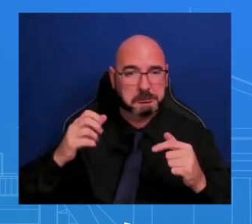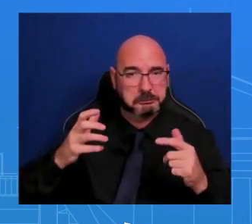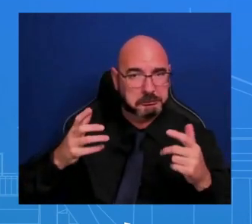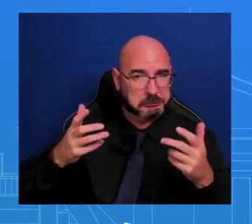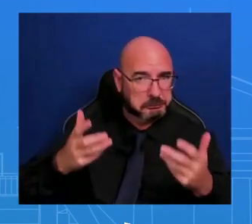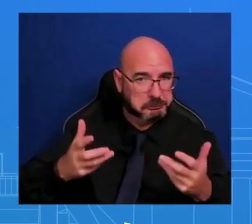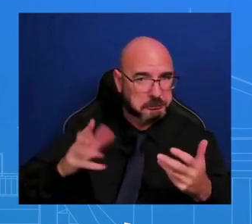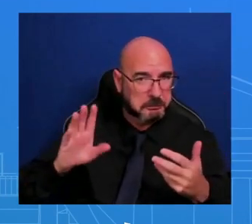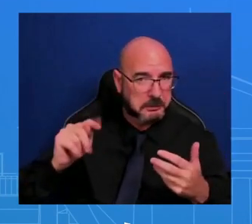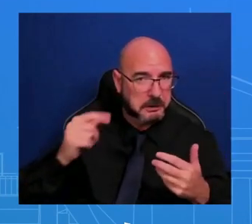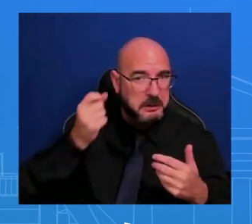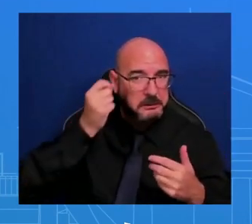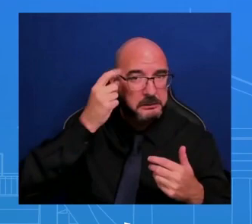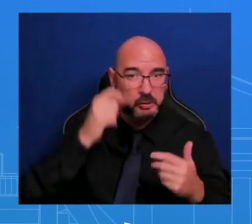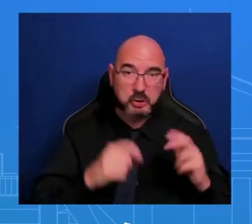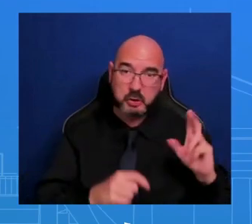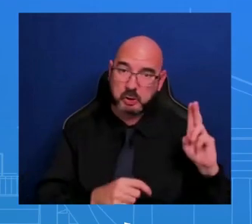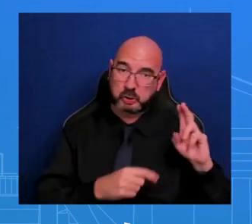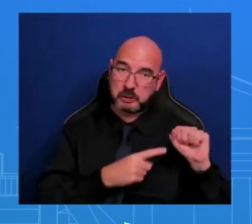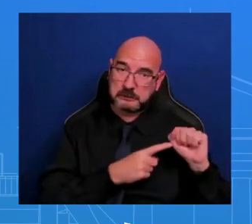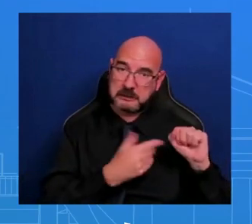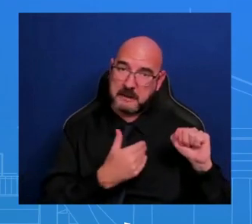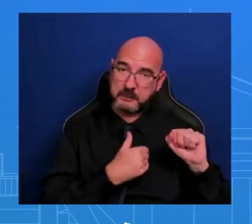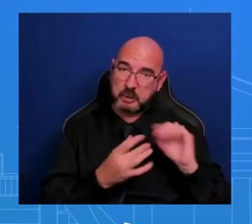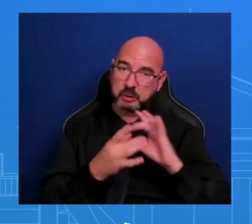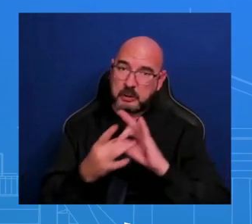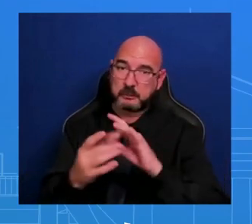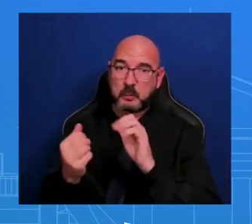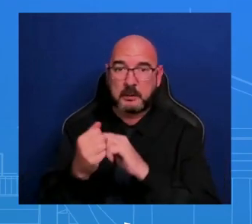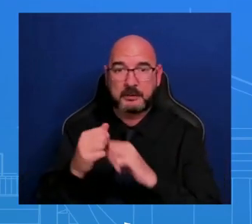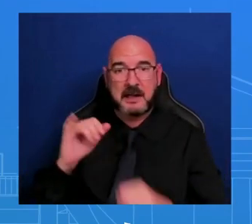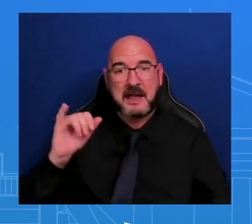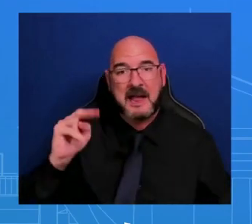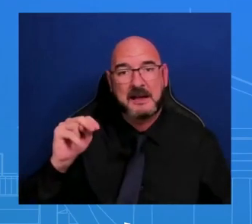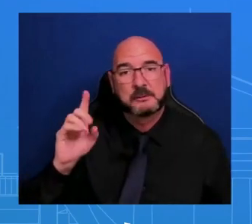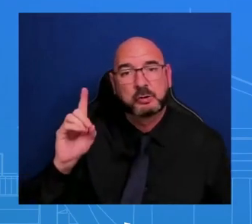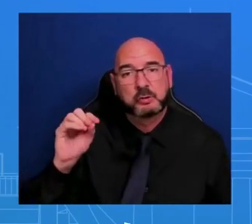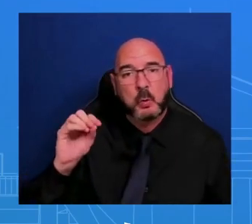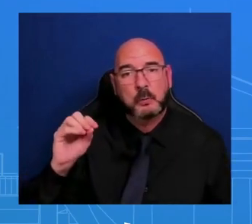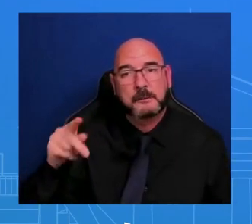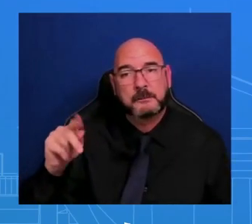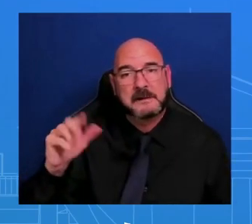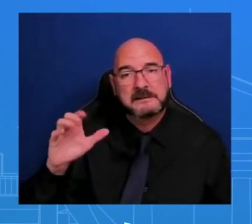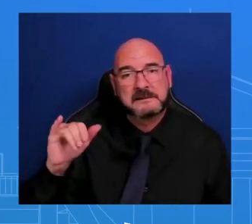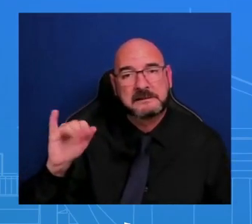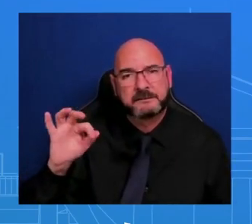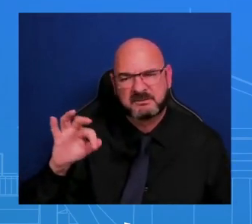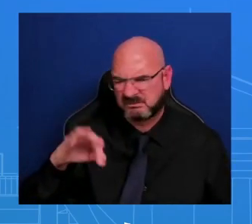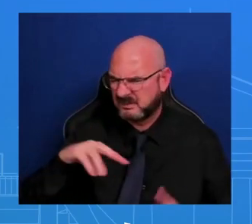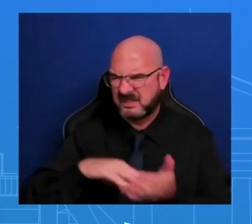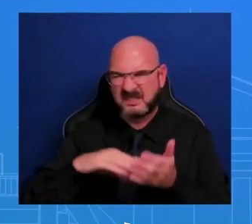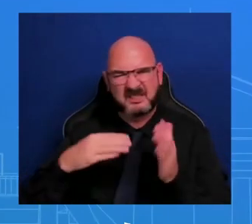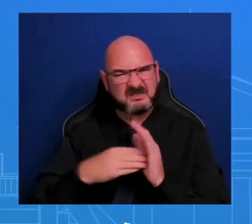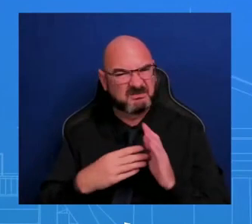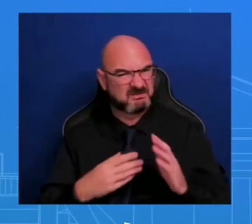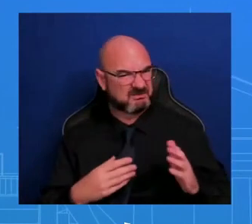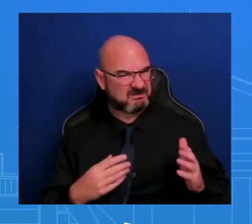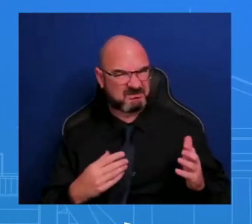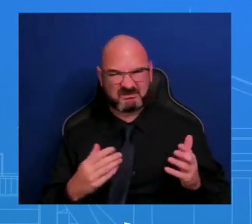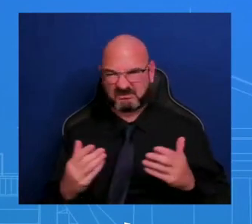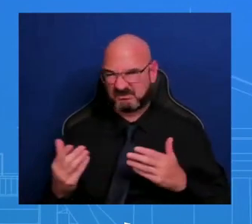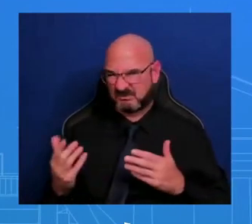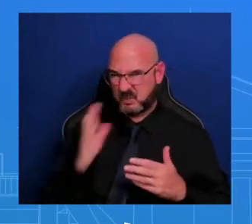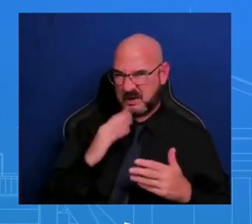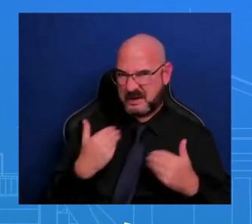the strategy right now might alienate those allies that might be important in Indo-Pacific? Yeah, we have important allies and